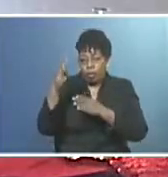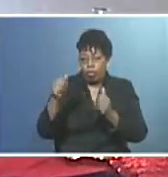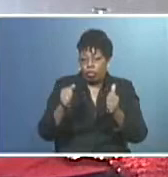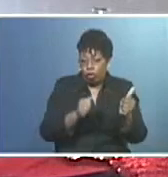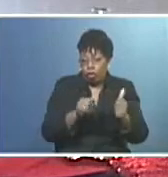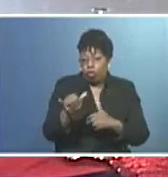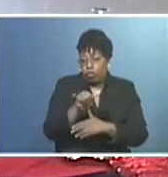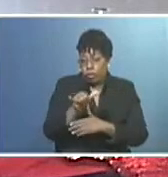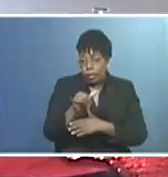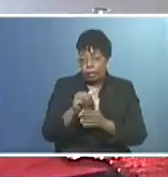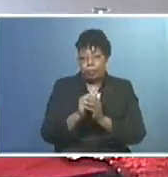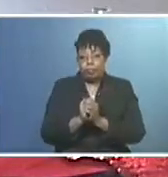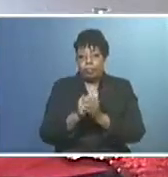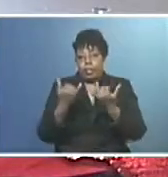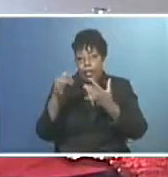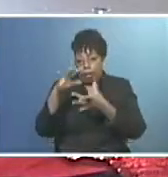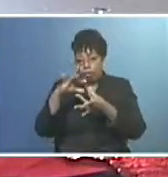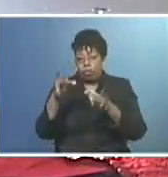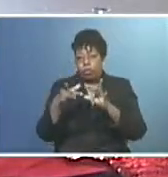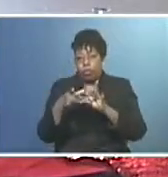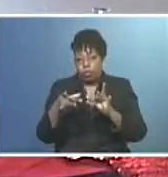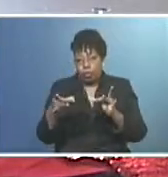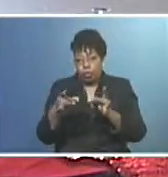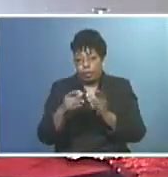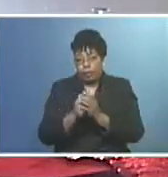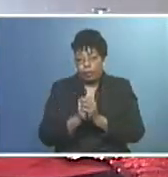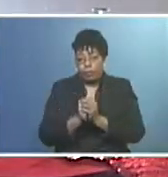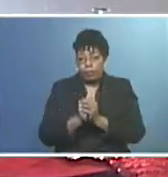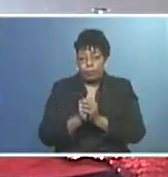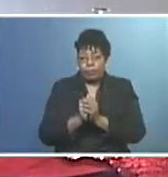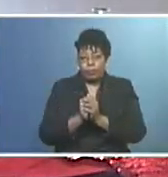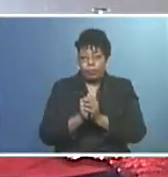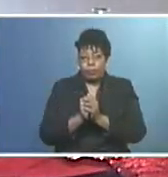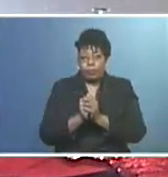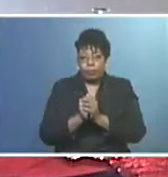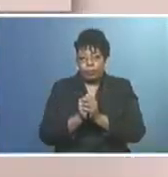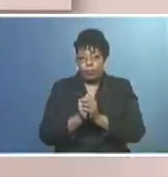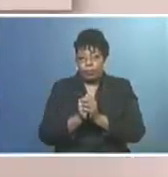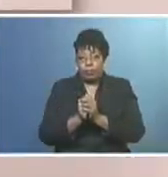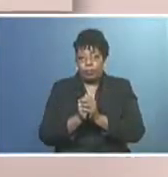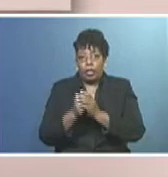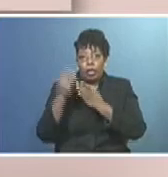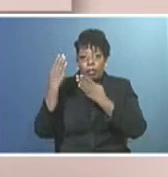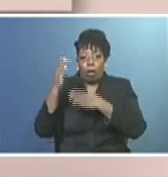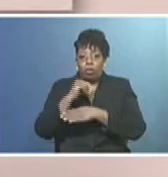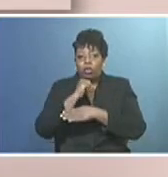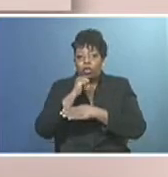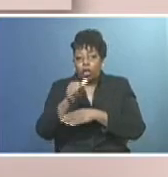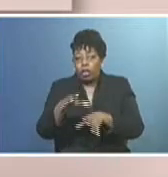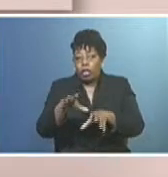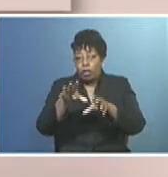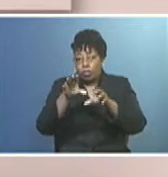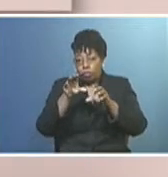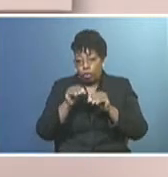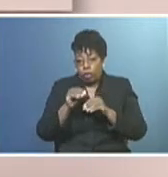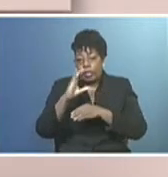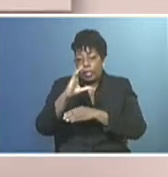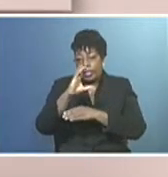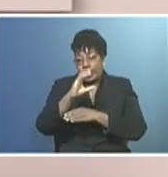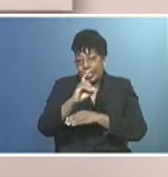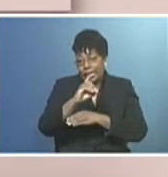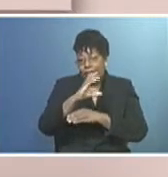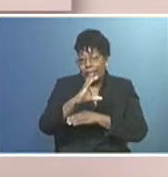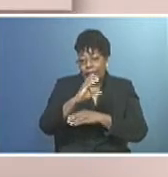Wellness weighs in. We get that story tonight from Cleopatra Murphy. The Bahamas will not be adopting the Centers for Disease Control